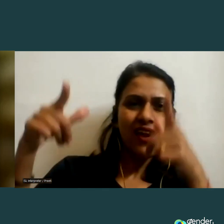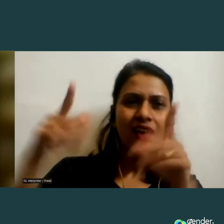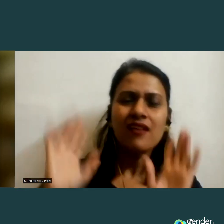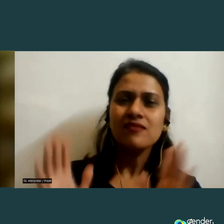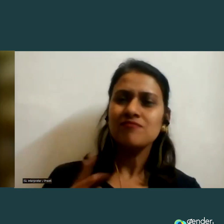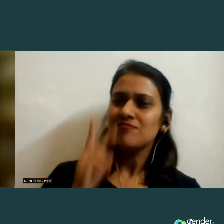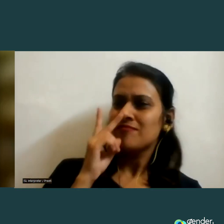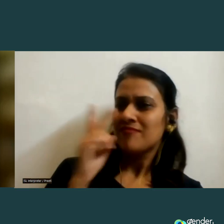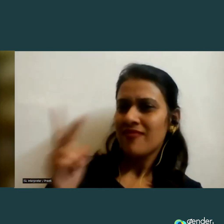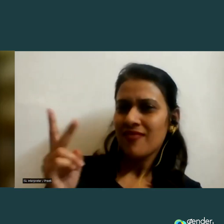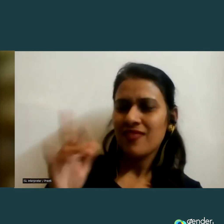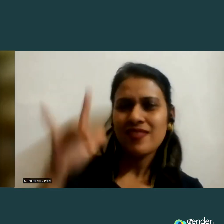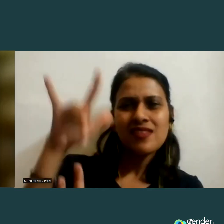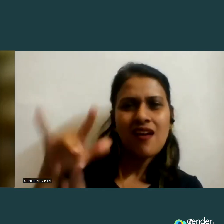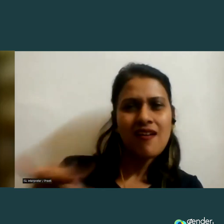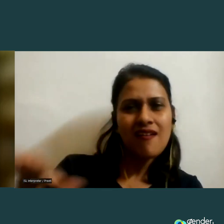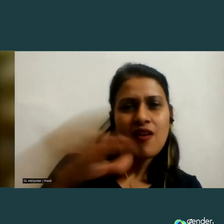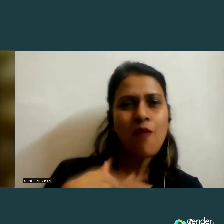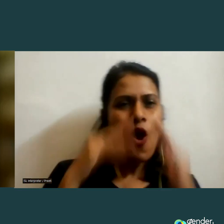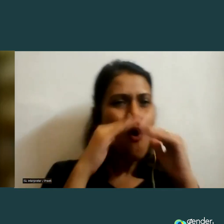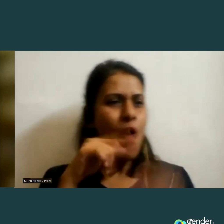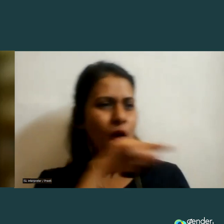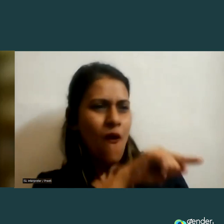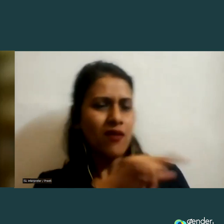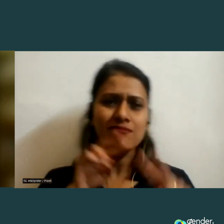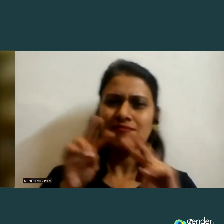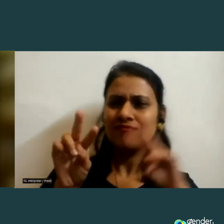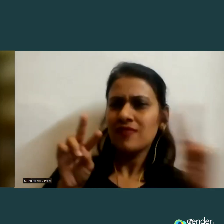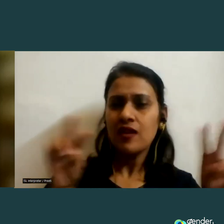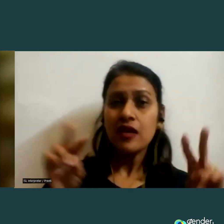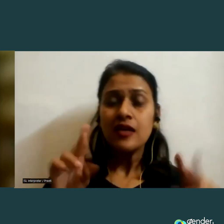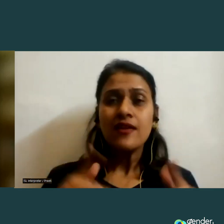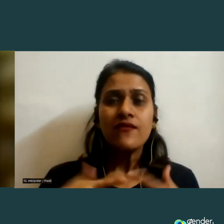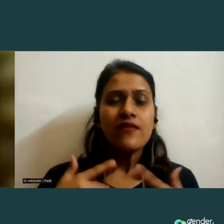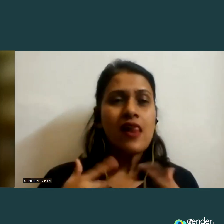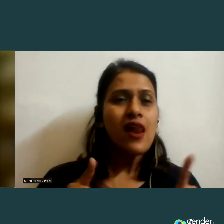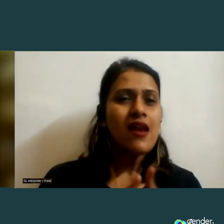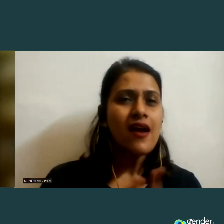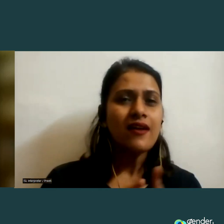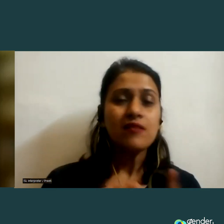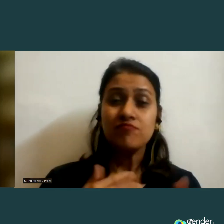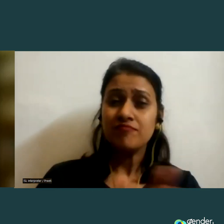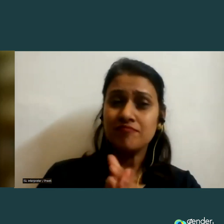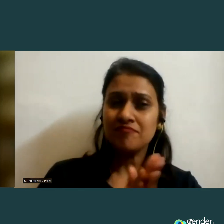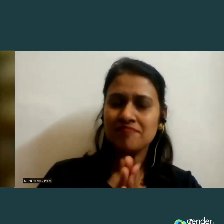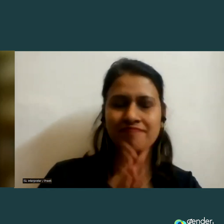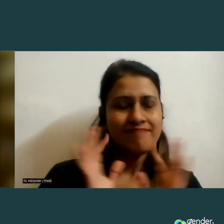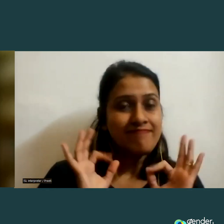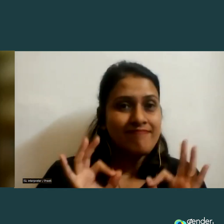that's the extent of where our home was. So I thought that was such an interesting experience, and